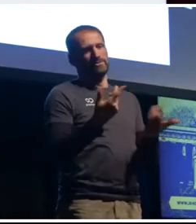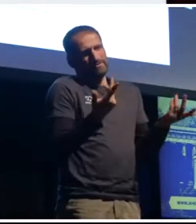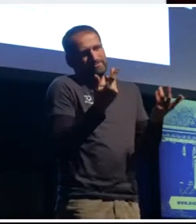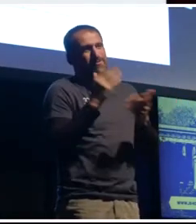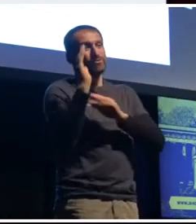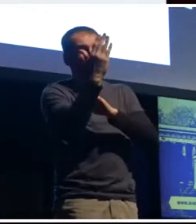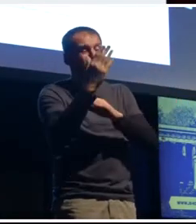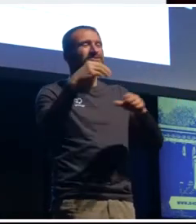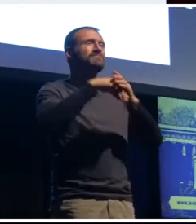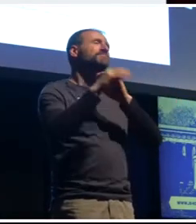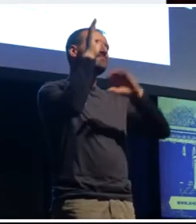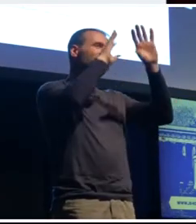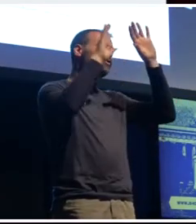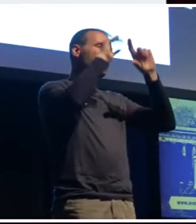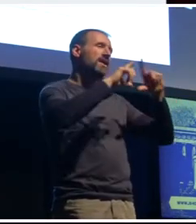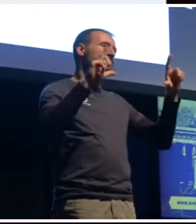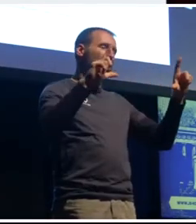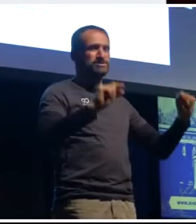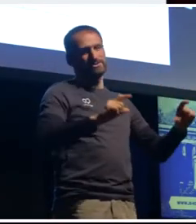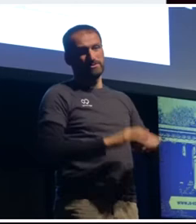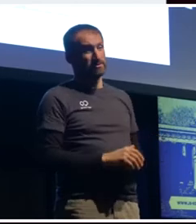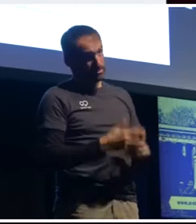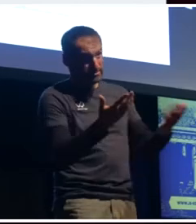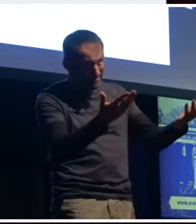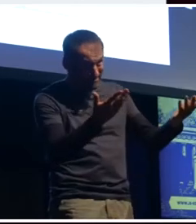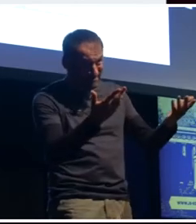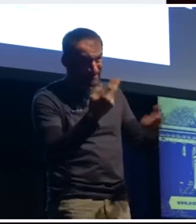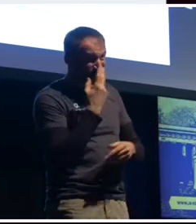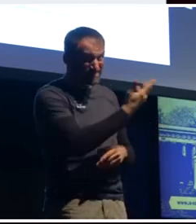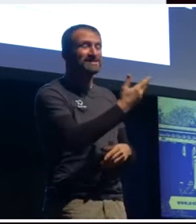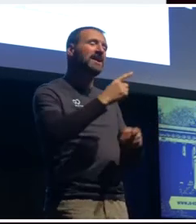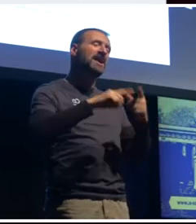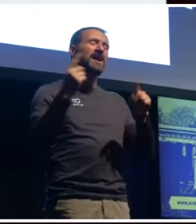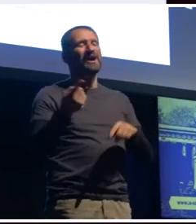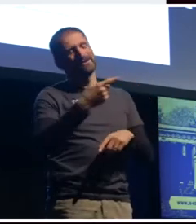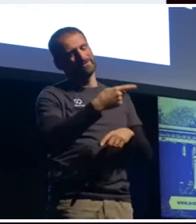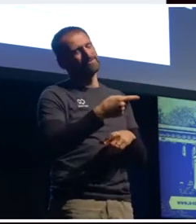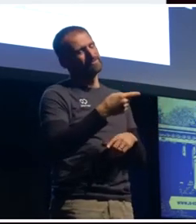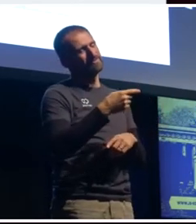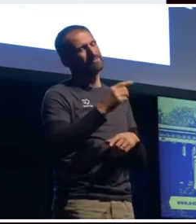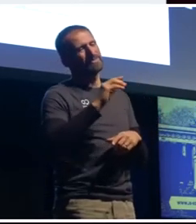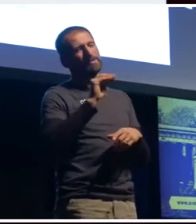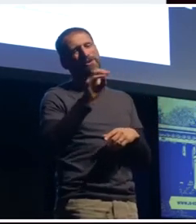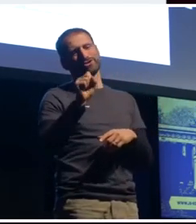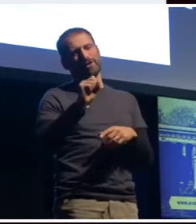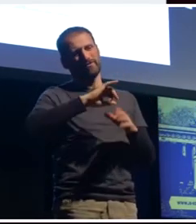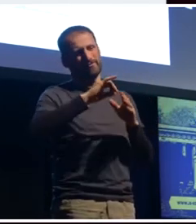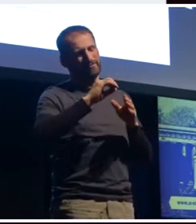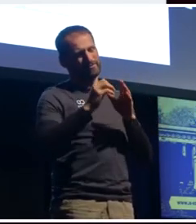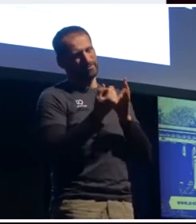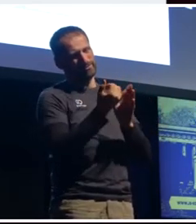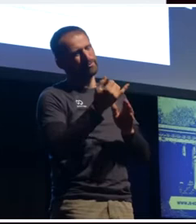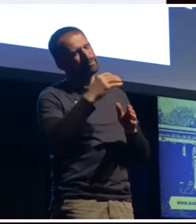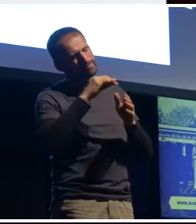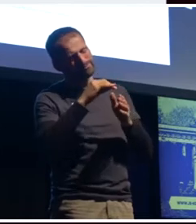And this is Teams. It's another Microsoft product. And it uses web technologies and Electron today, too.